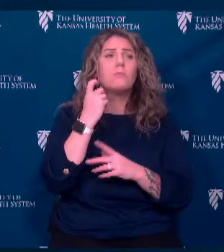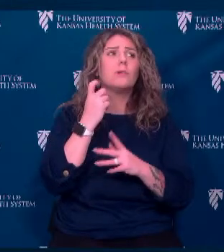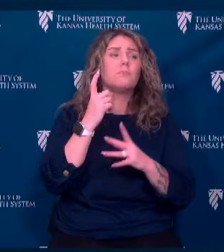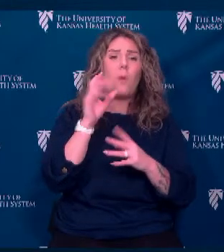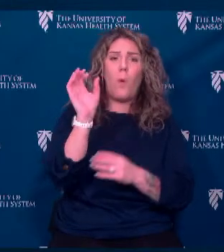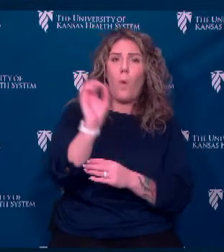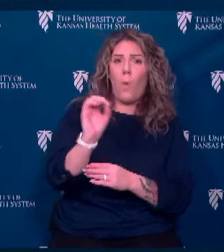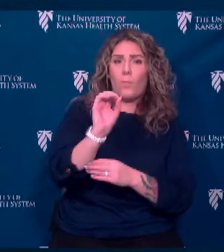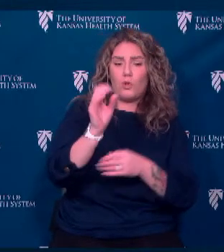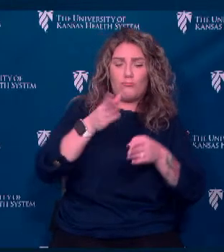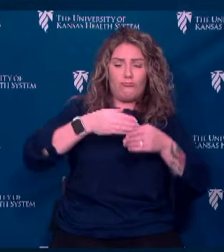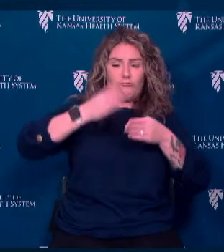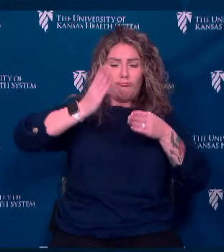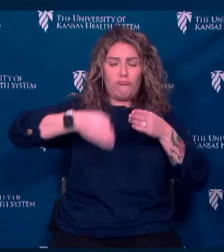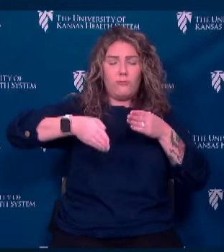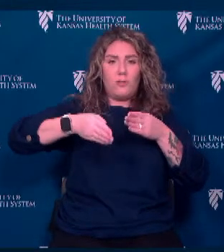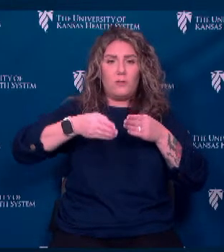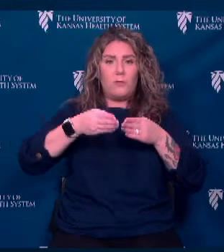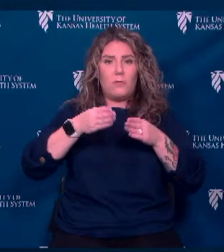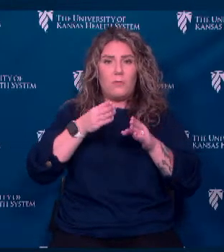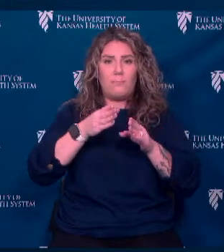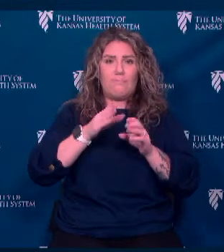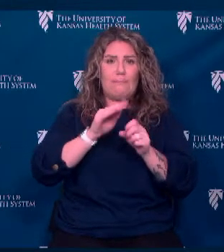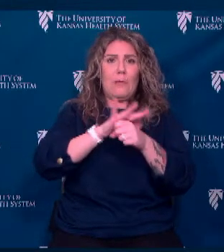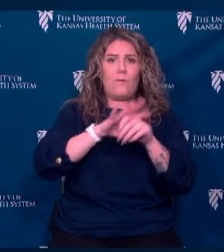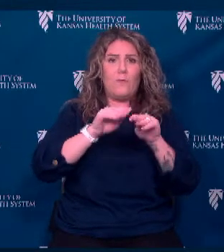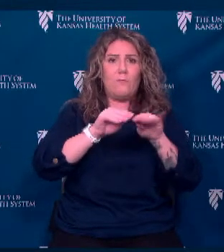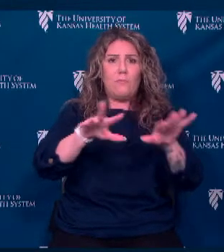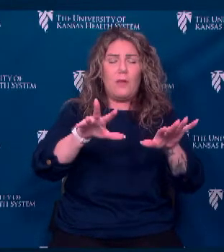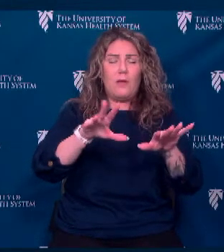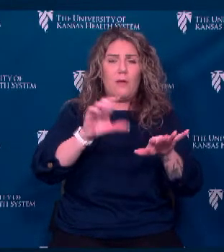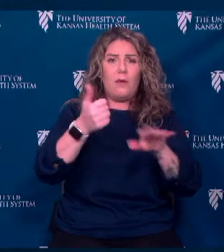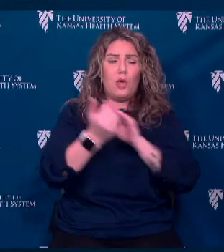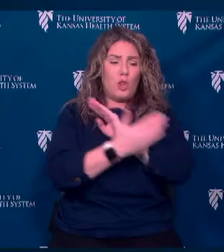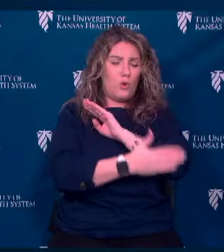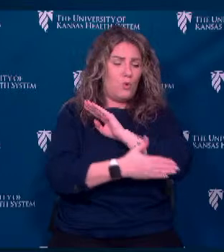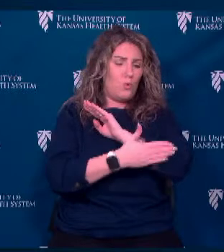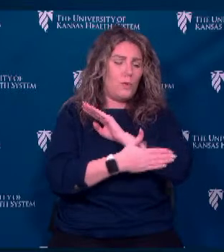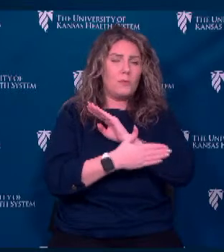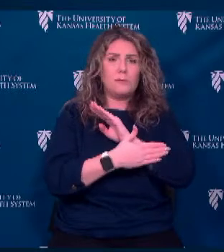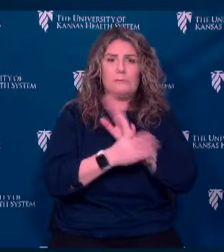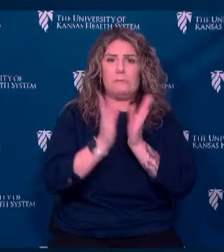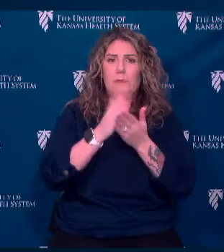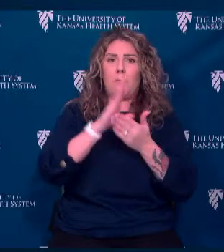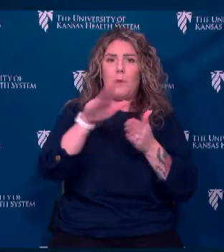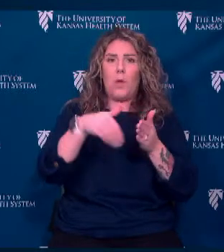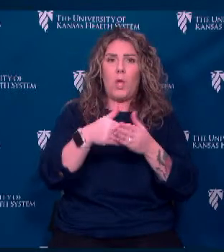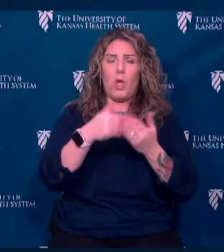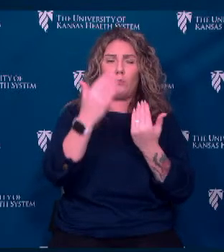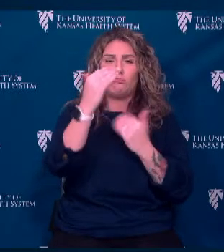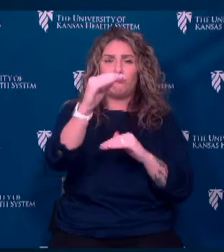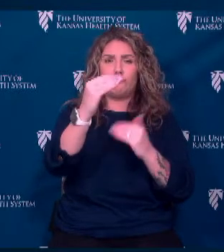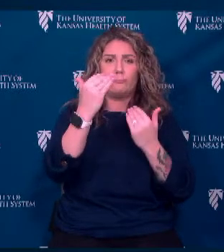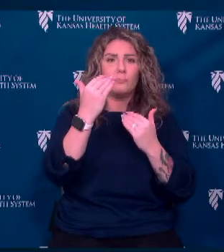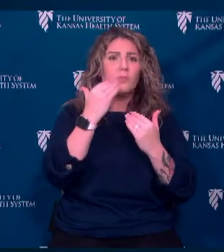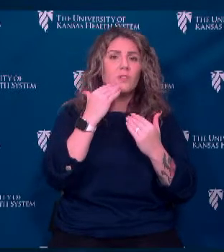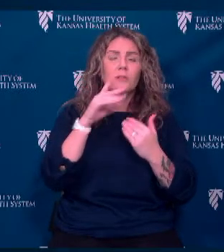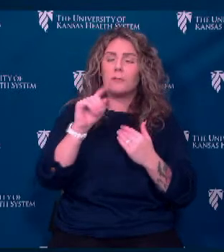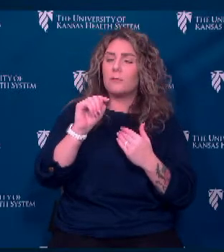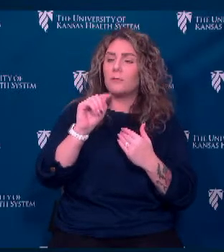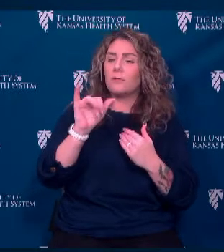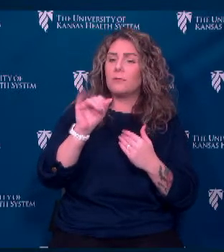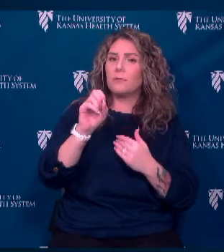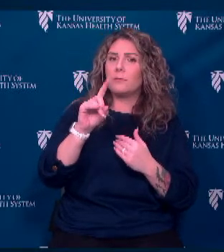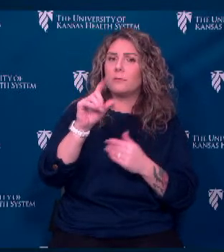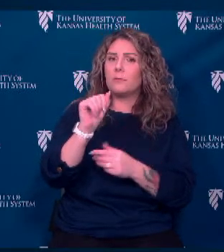the end of the pandemic, even some countries lifting all restrictions. Tanya just wants to know what our panel